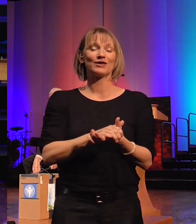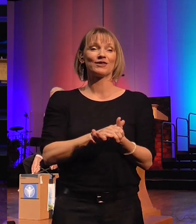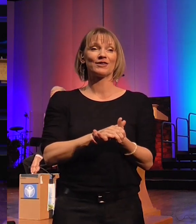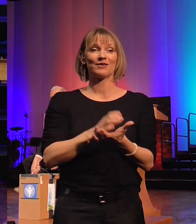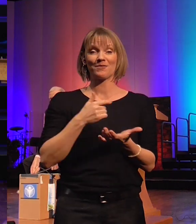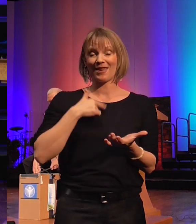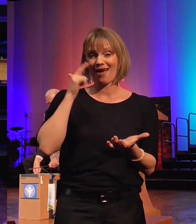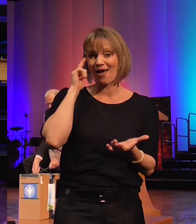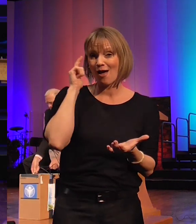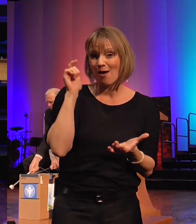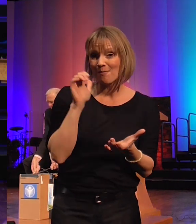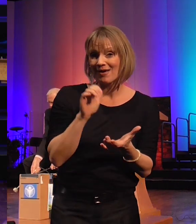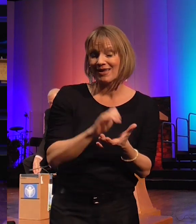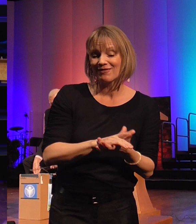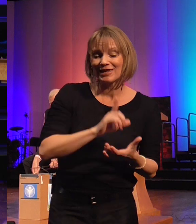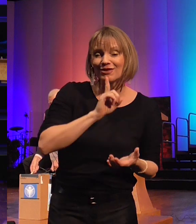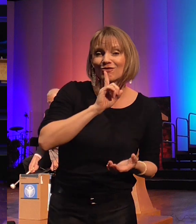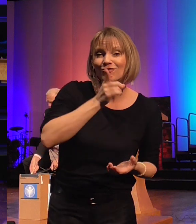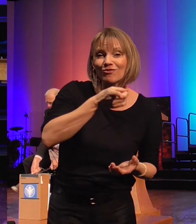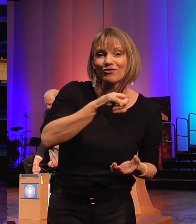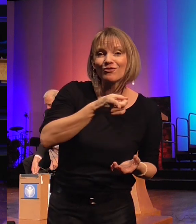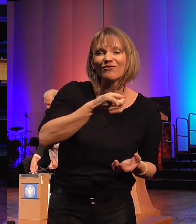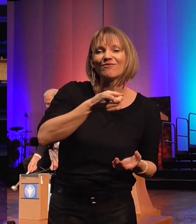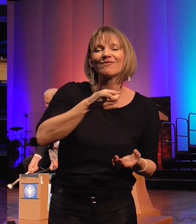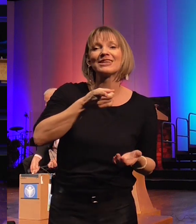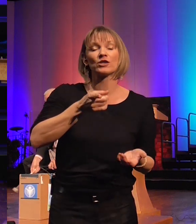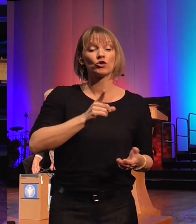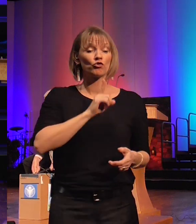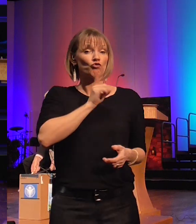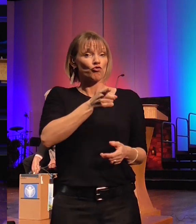what I believe is true